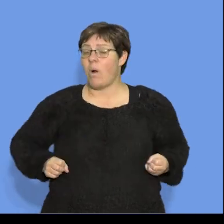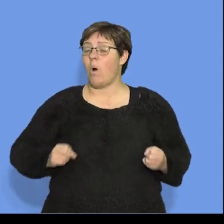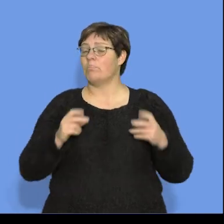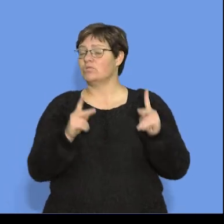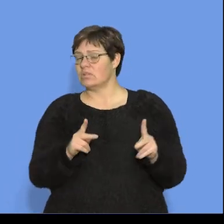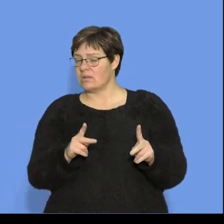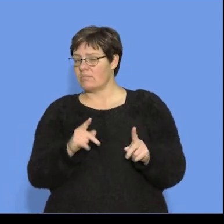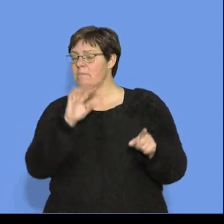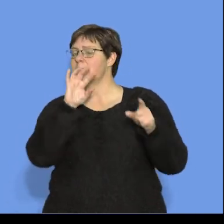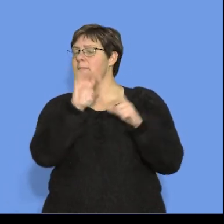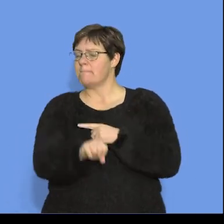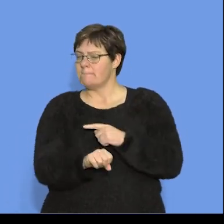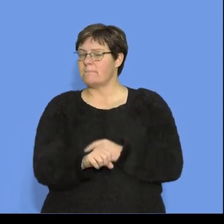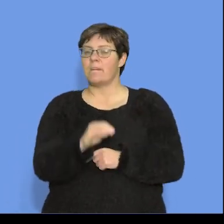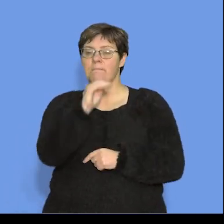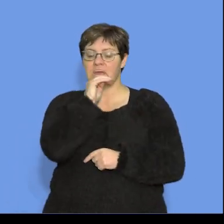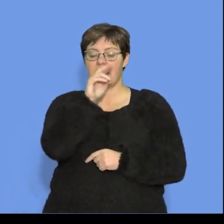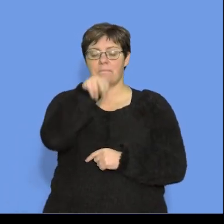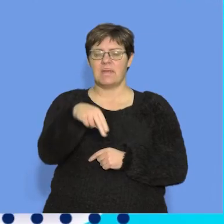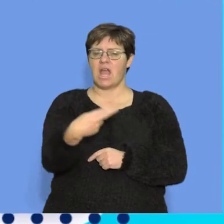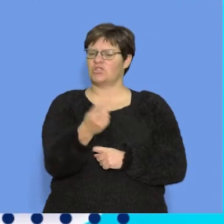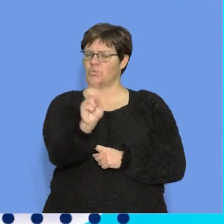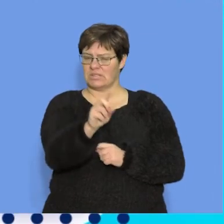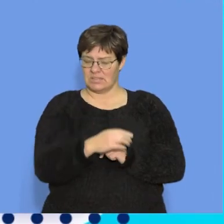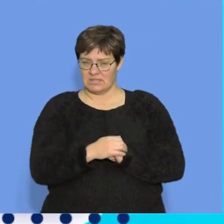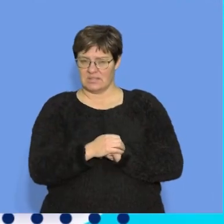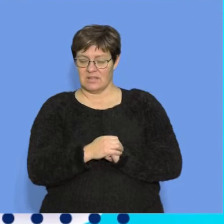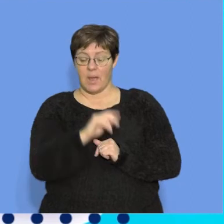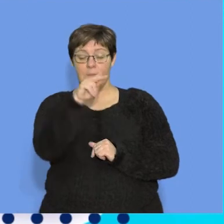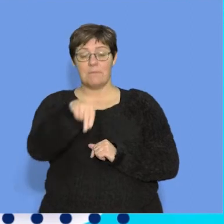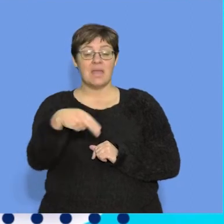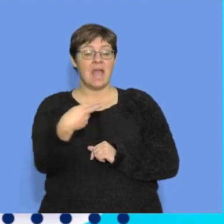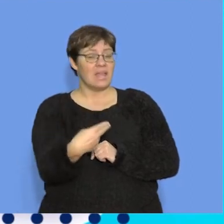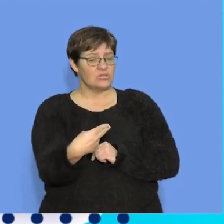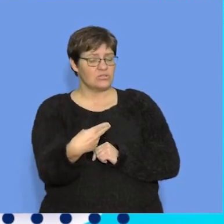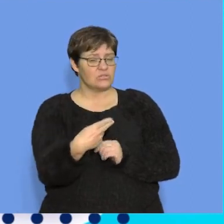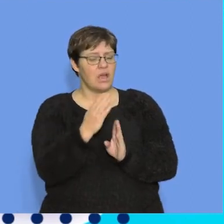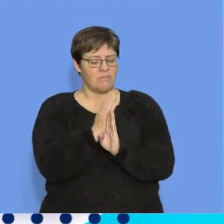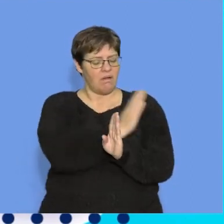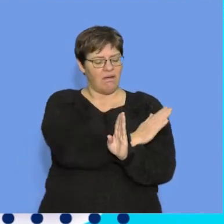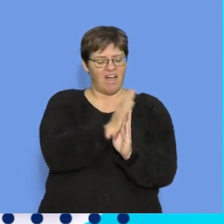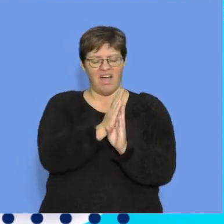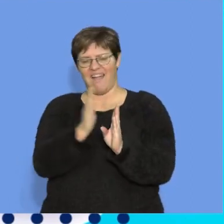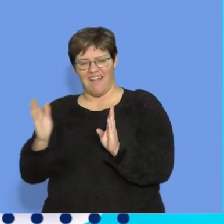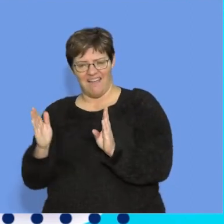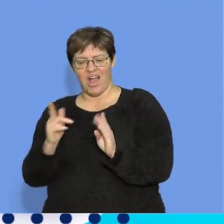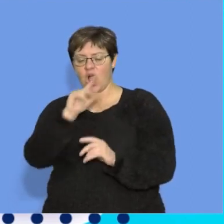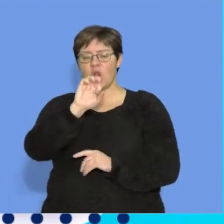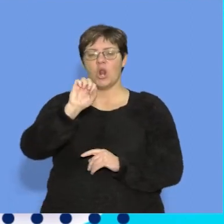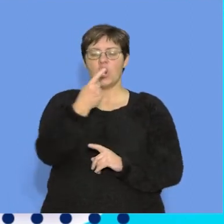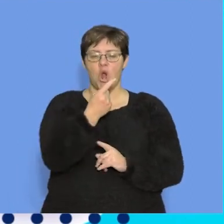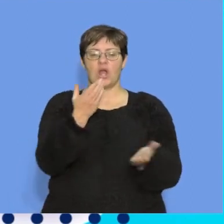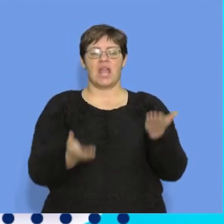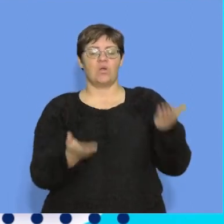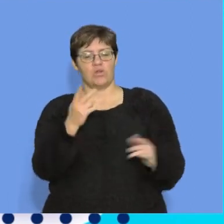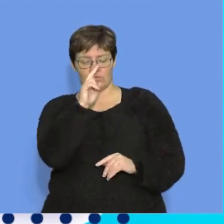opportunity to define what pH is. In fact, pH is just a log equation of what